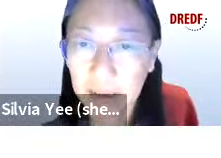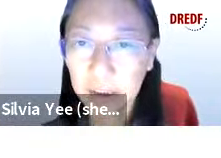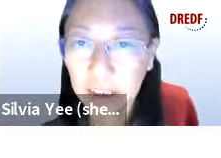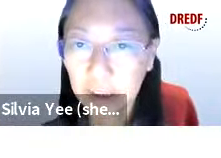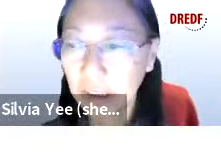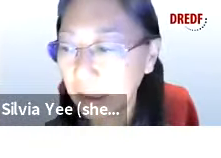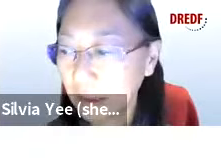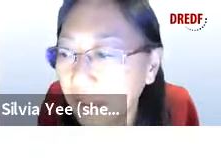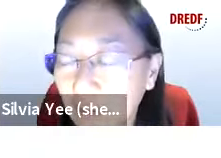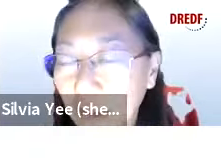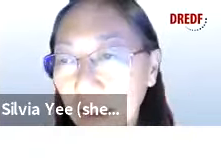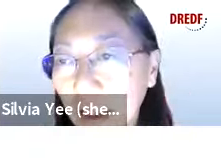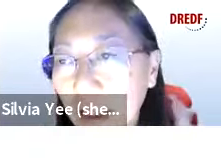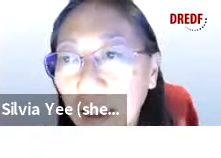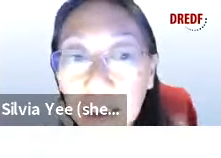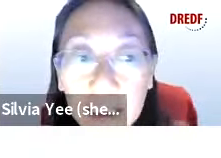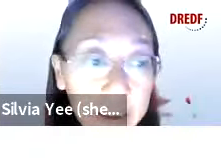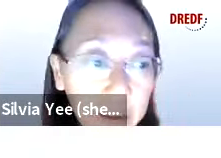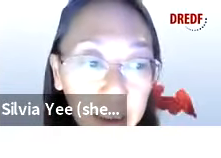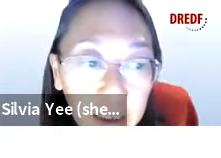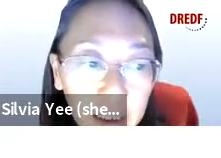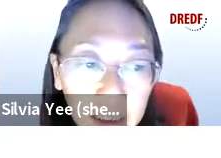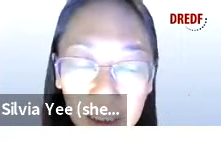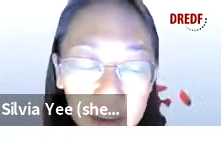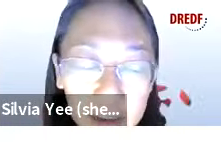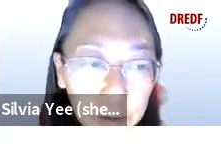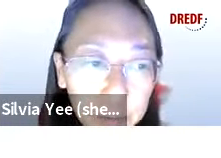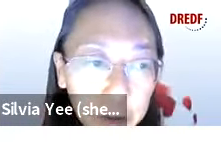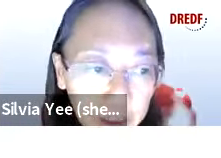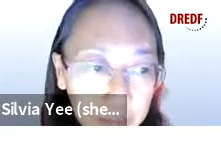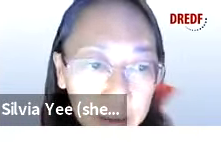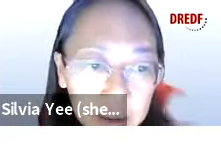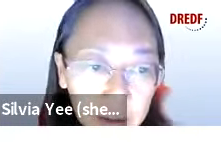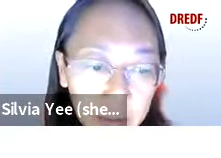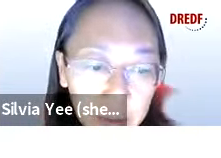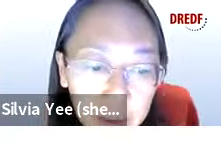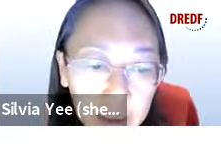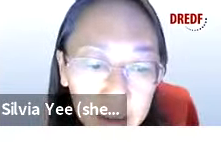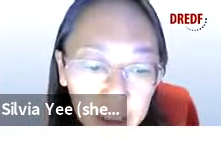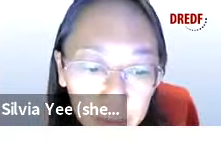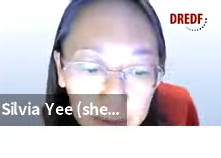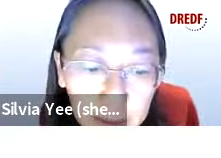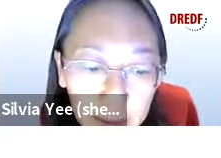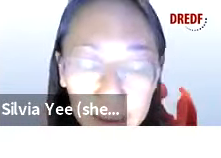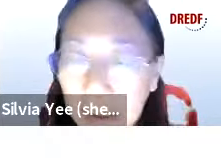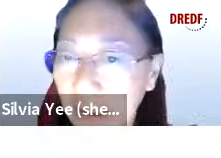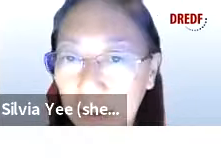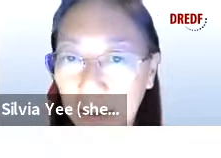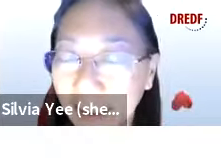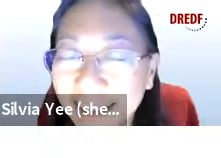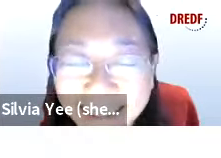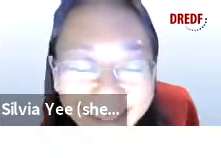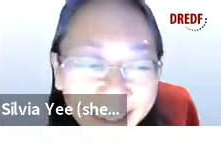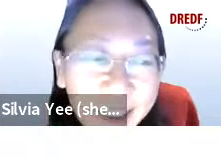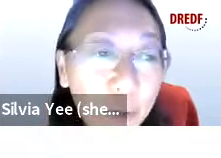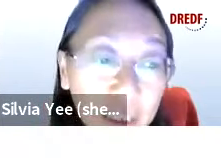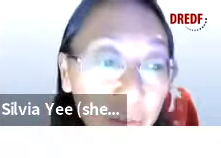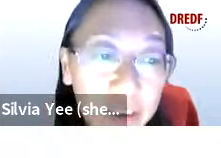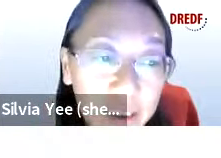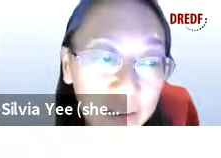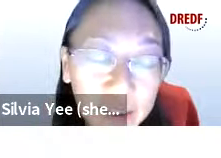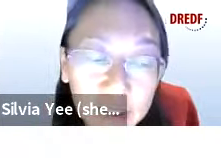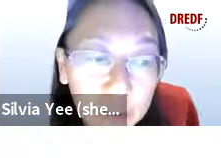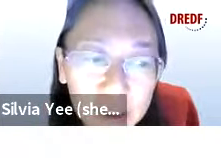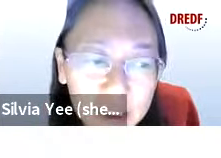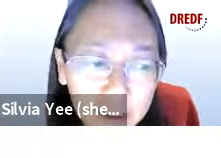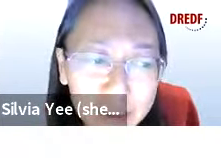Disability Rights Education and Defense Fund. Thank you. I appreciate the pieces on community engagement. I think it's